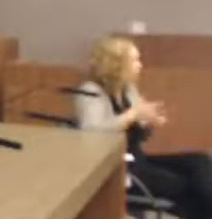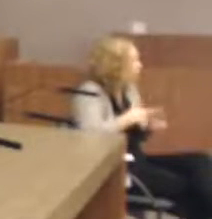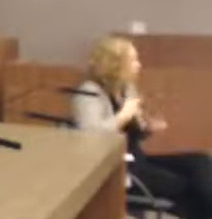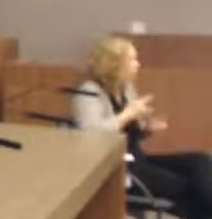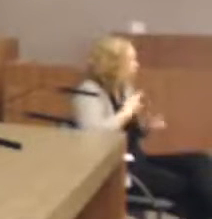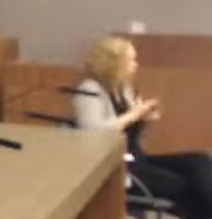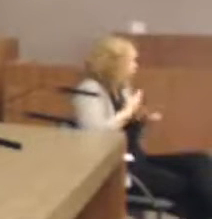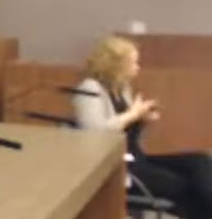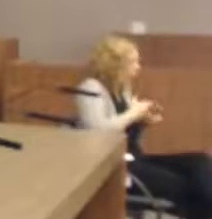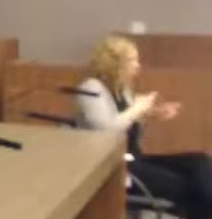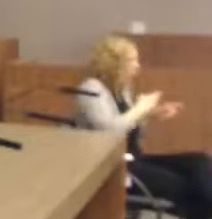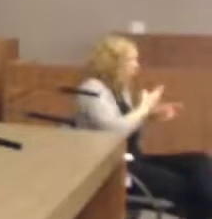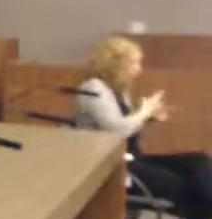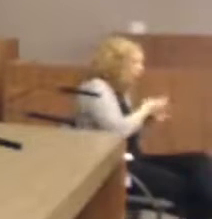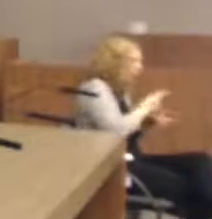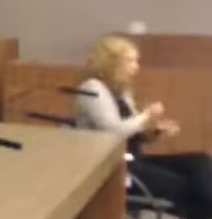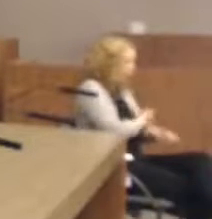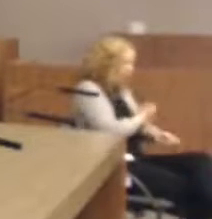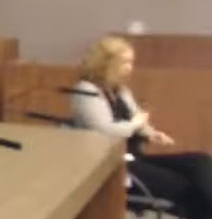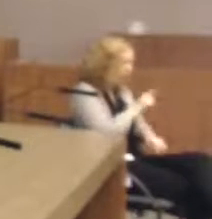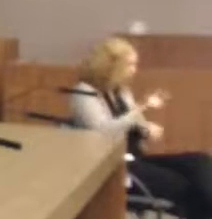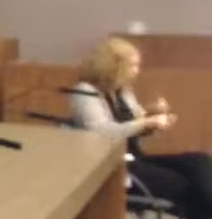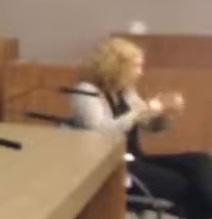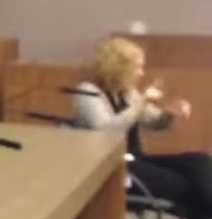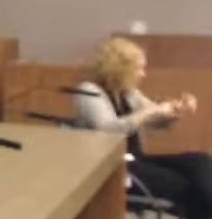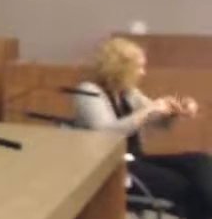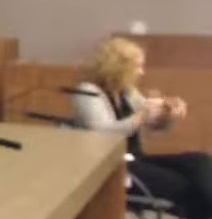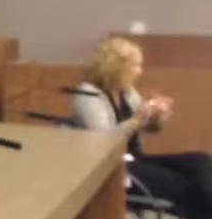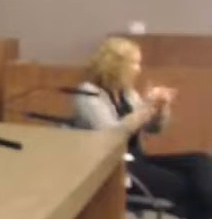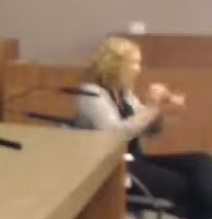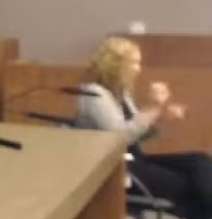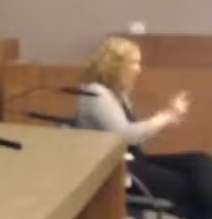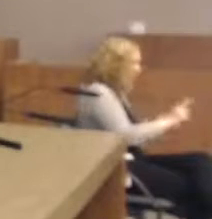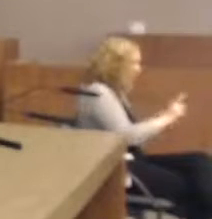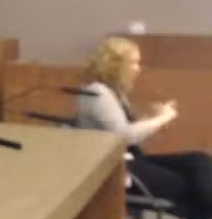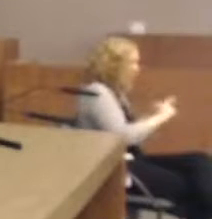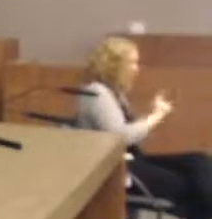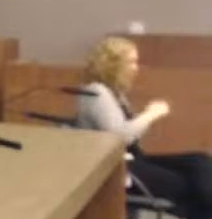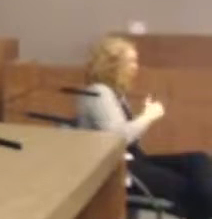did those things come from? So that can absolutely happen, unfortunately.